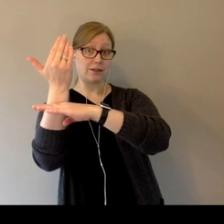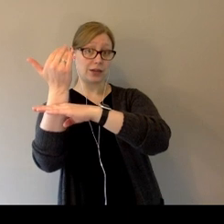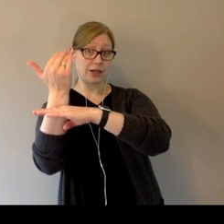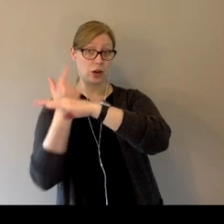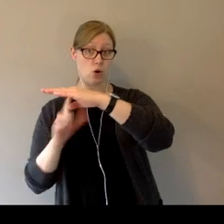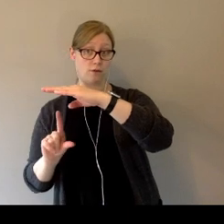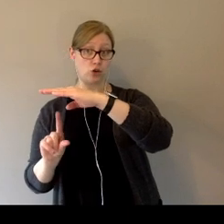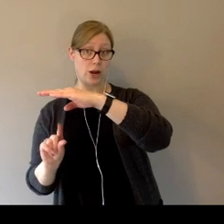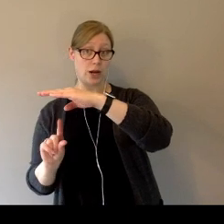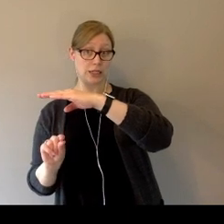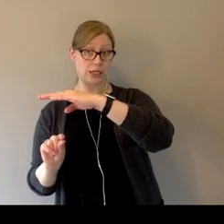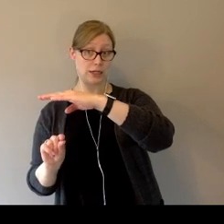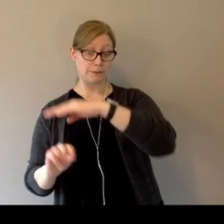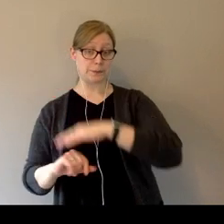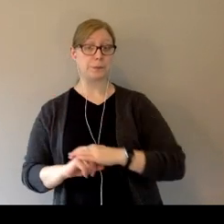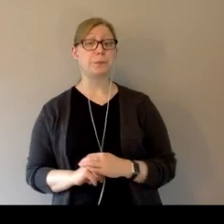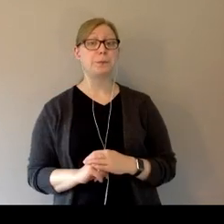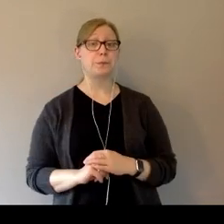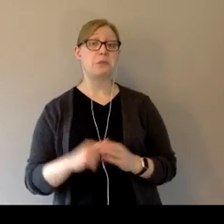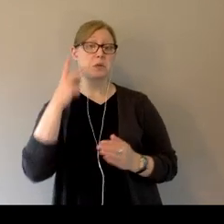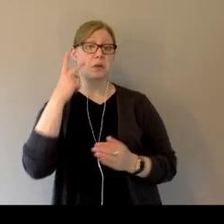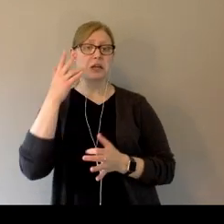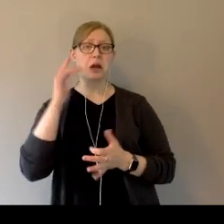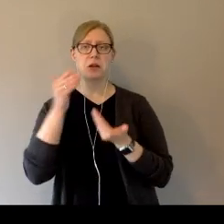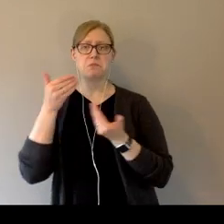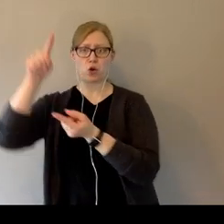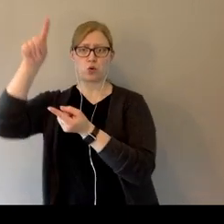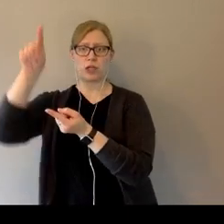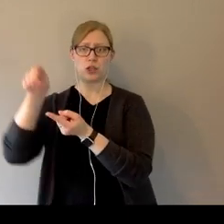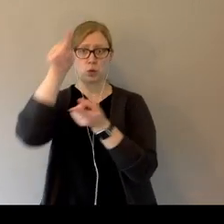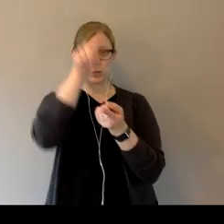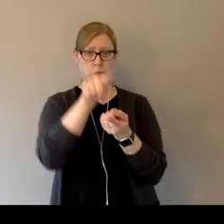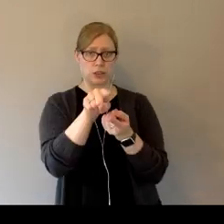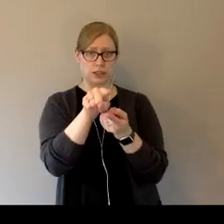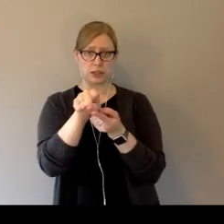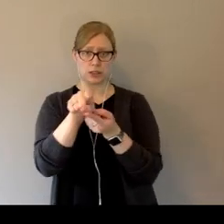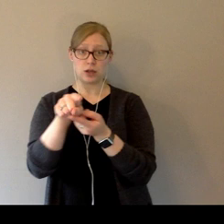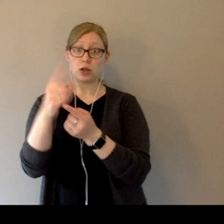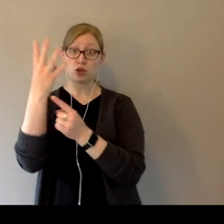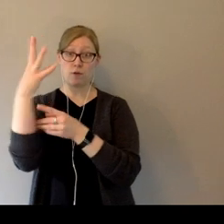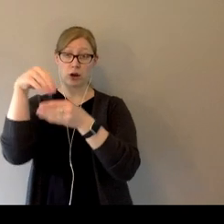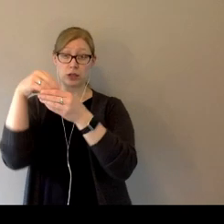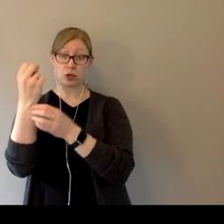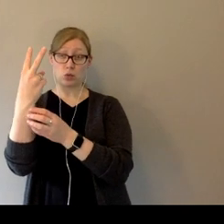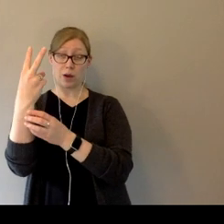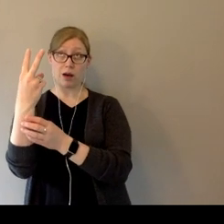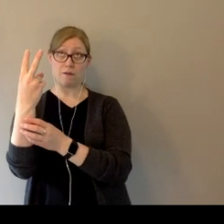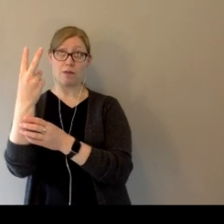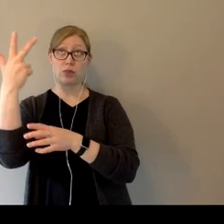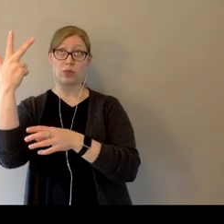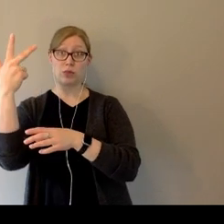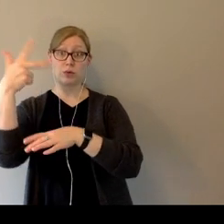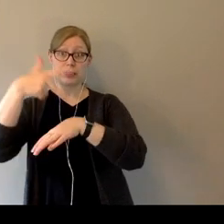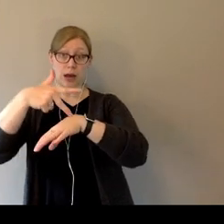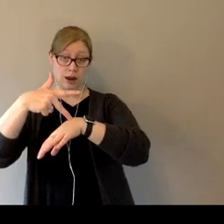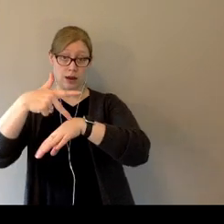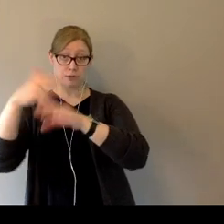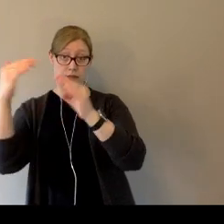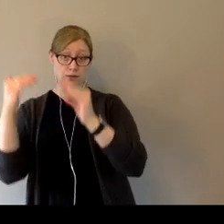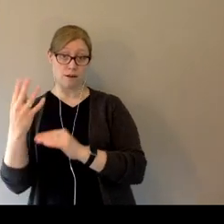20. And so let's see. So I'm going to reduce those. 4 goes into 12 3